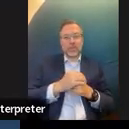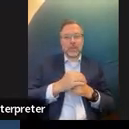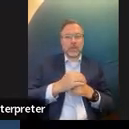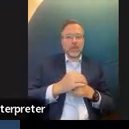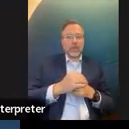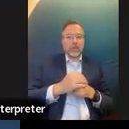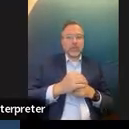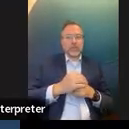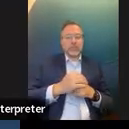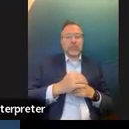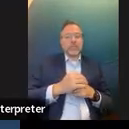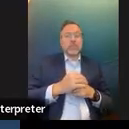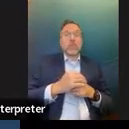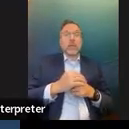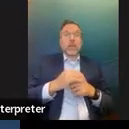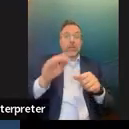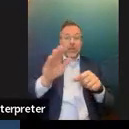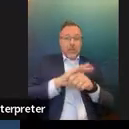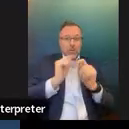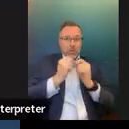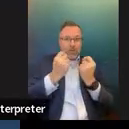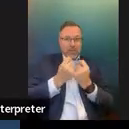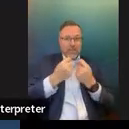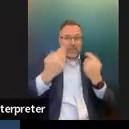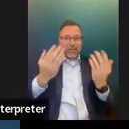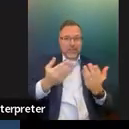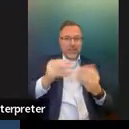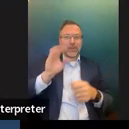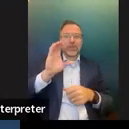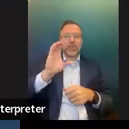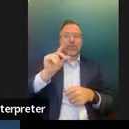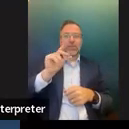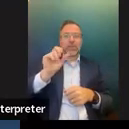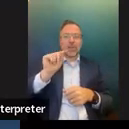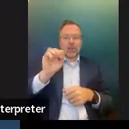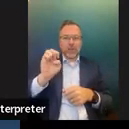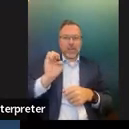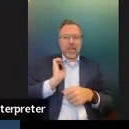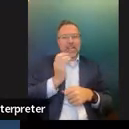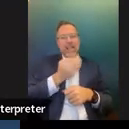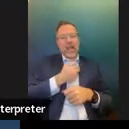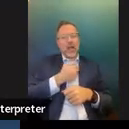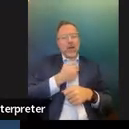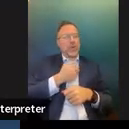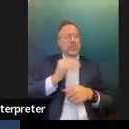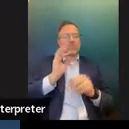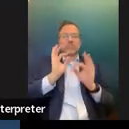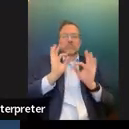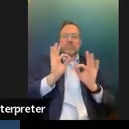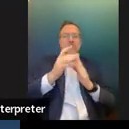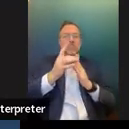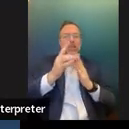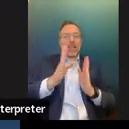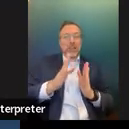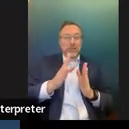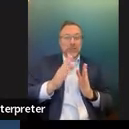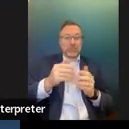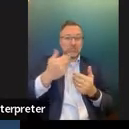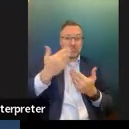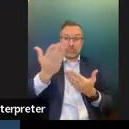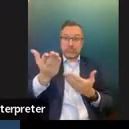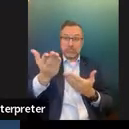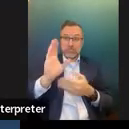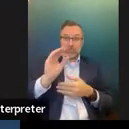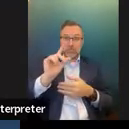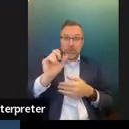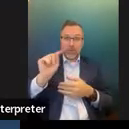And the whole team is here. So Colette is our fearless leader. You want to jump on, Colette, and say hello?